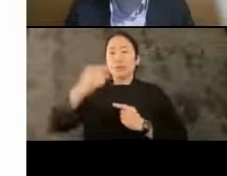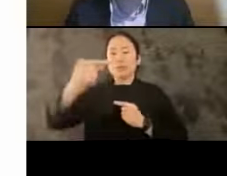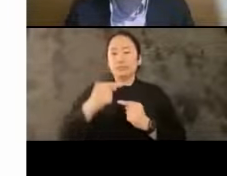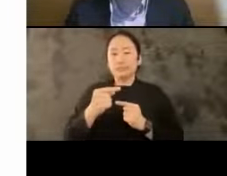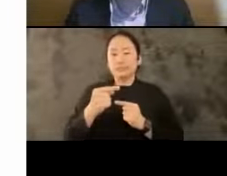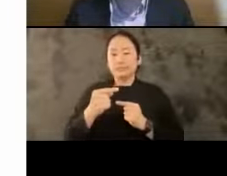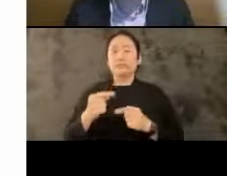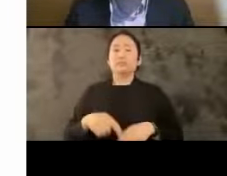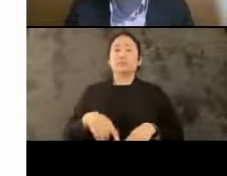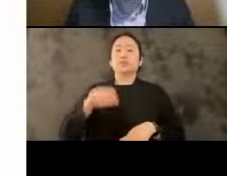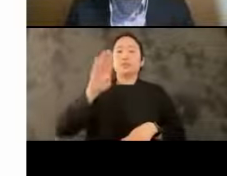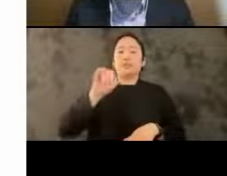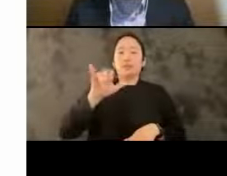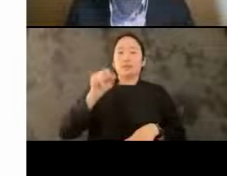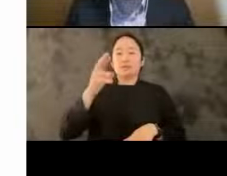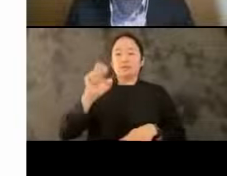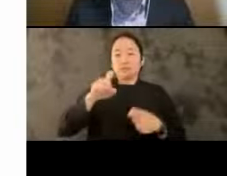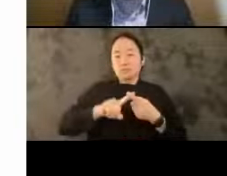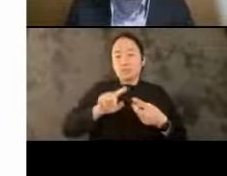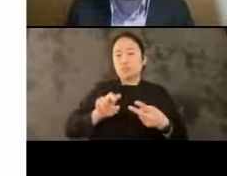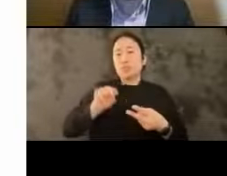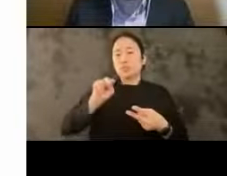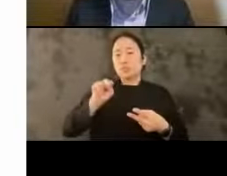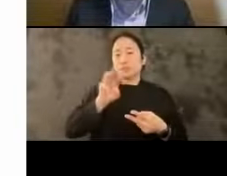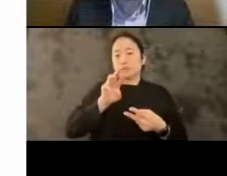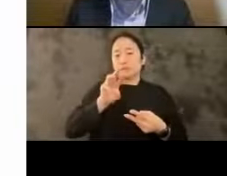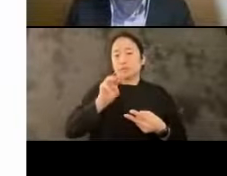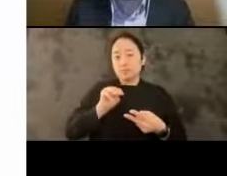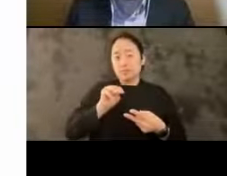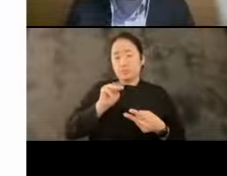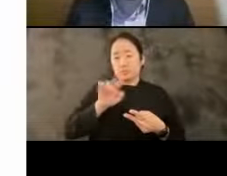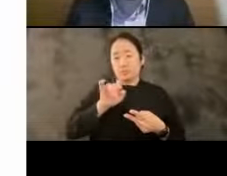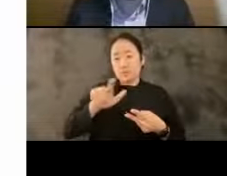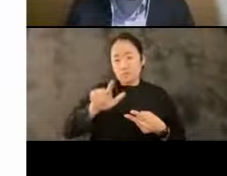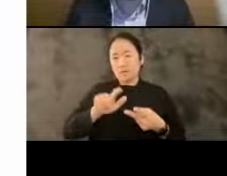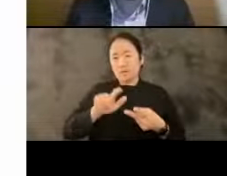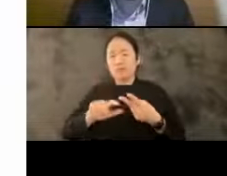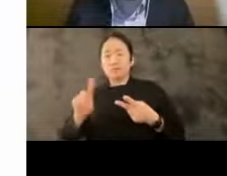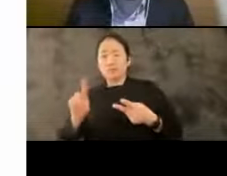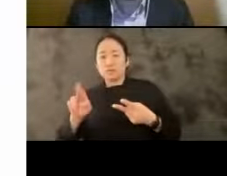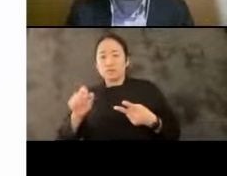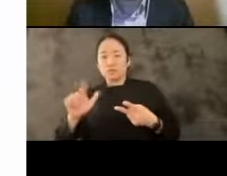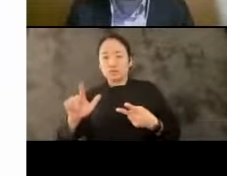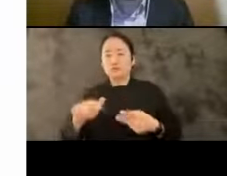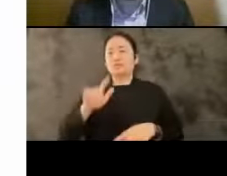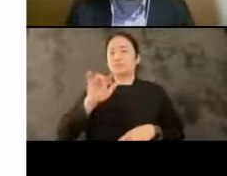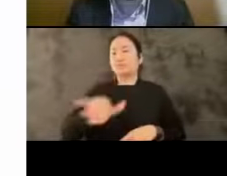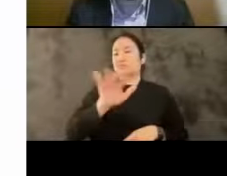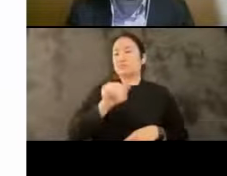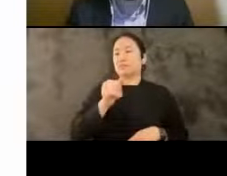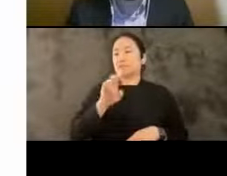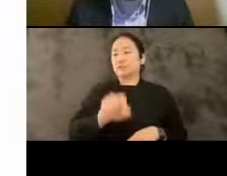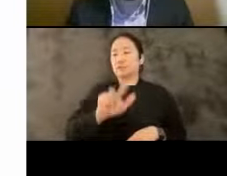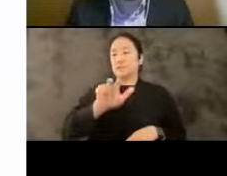to Northwestern Mutual at Drexel, which is about 17.3 miles long,